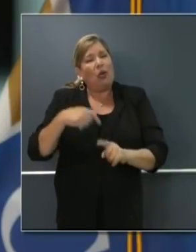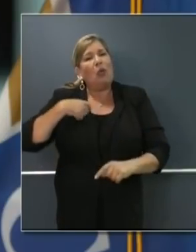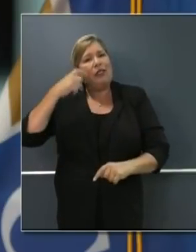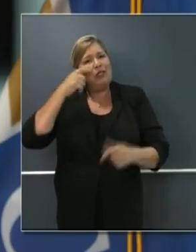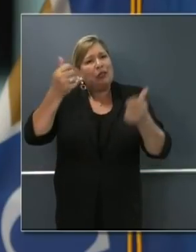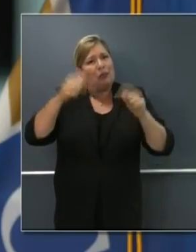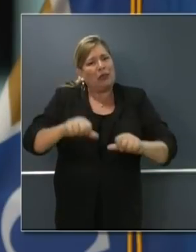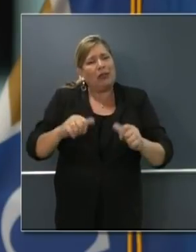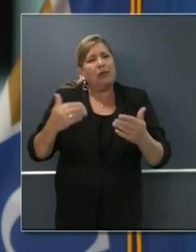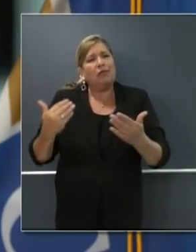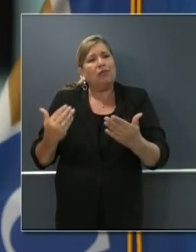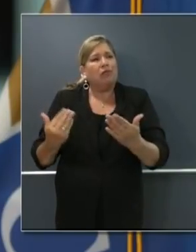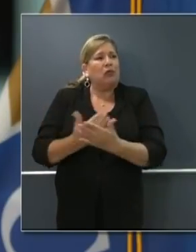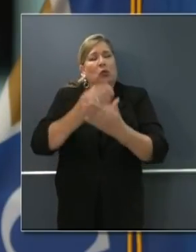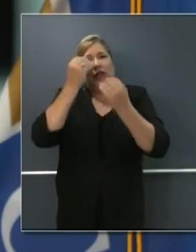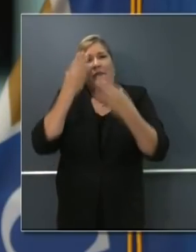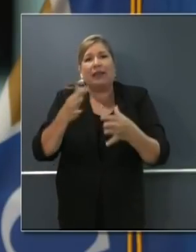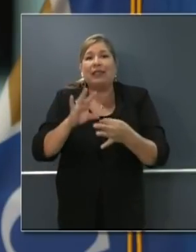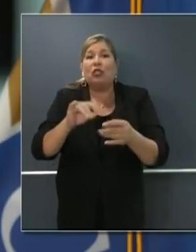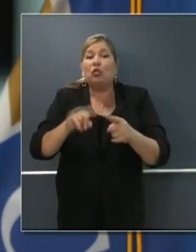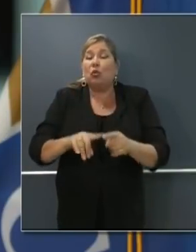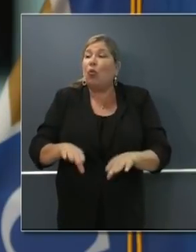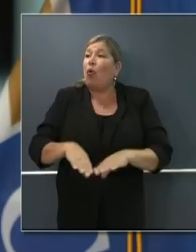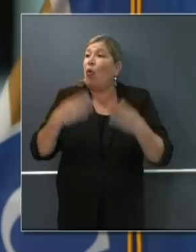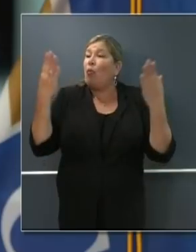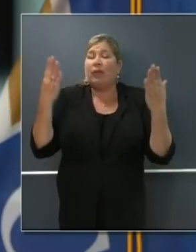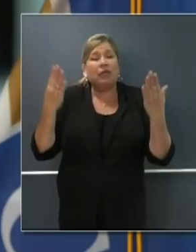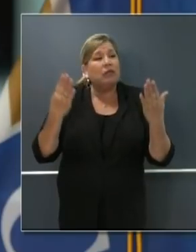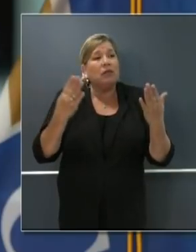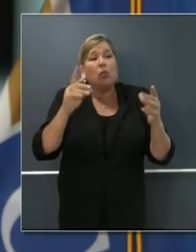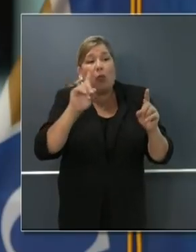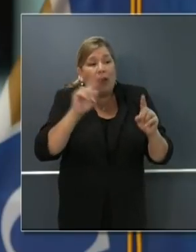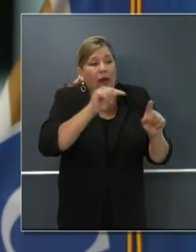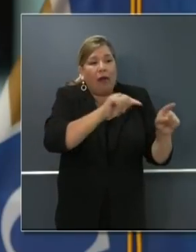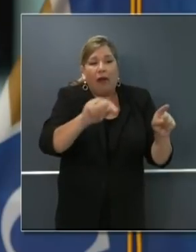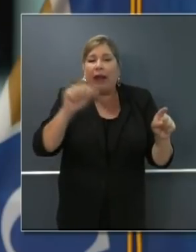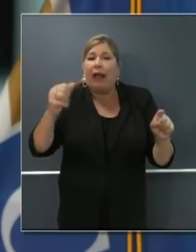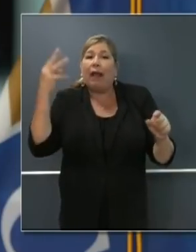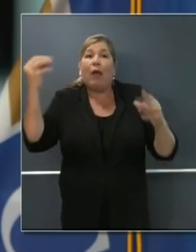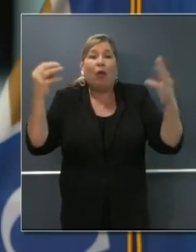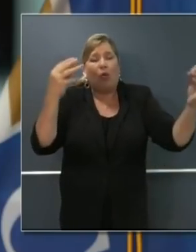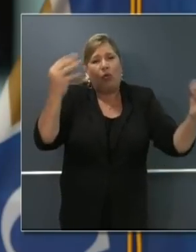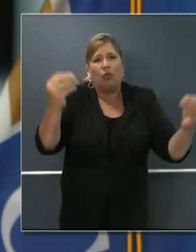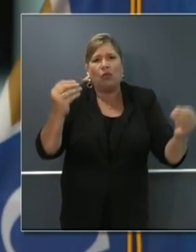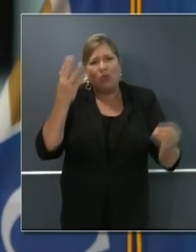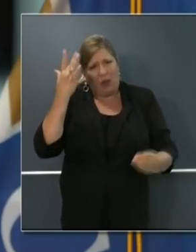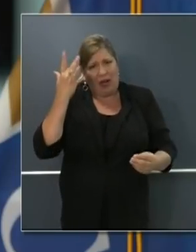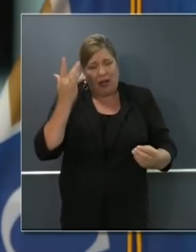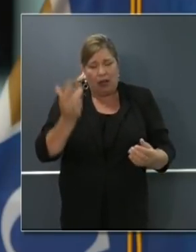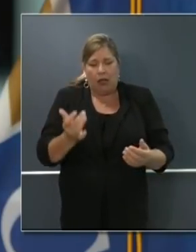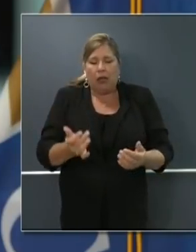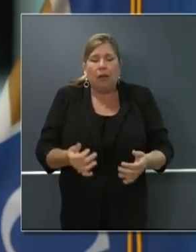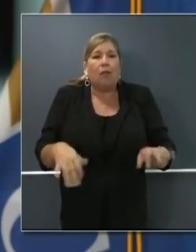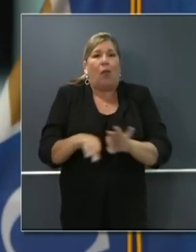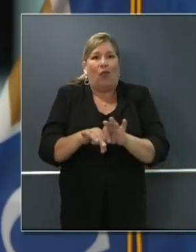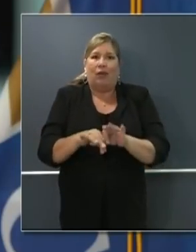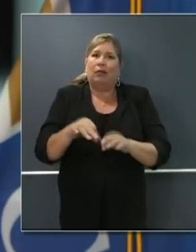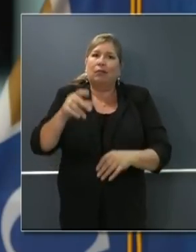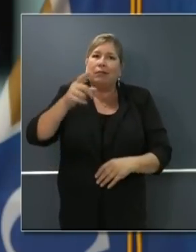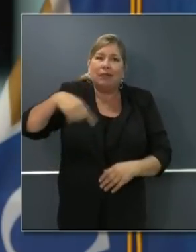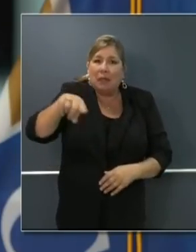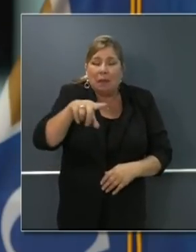activities. It's essential that people recognize and avail themselves to the essential